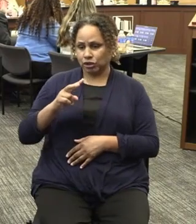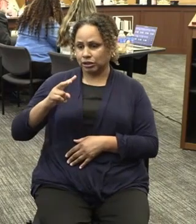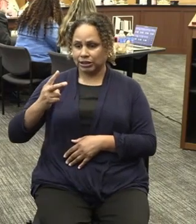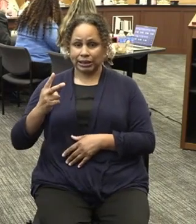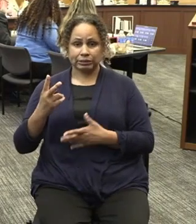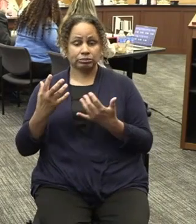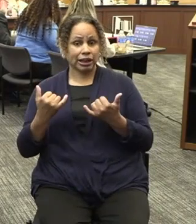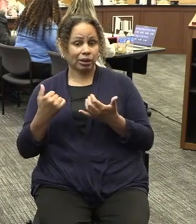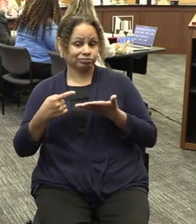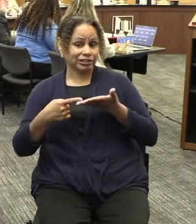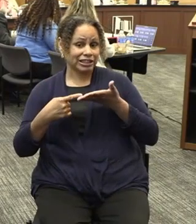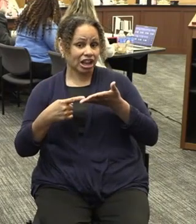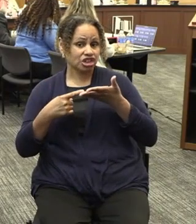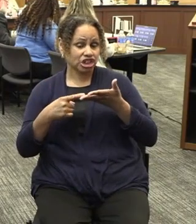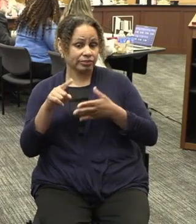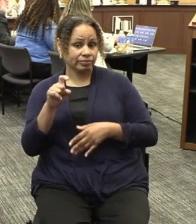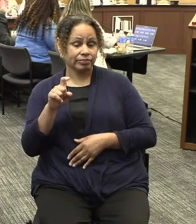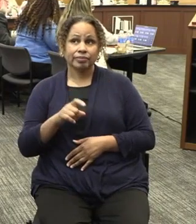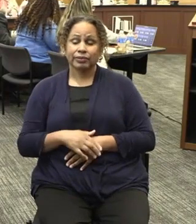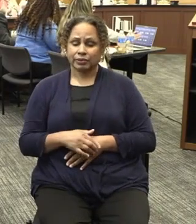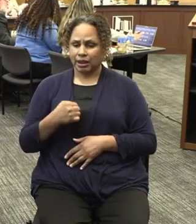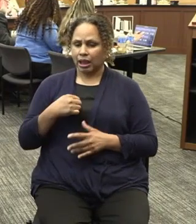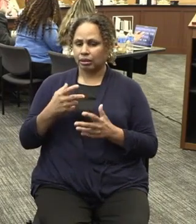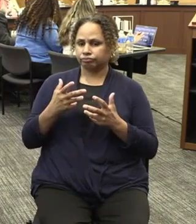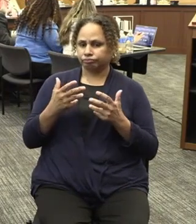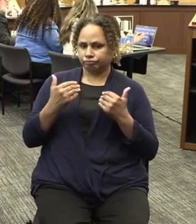Discussion? You have some items to pull.